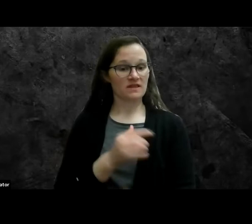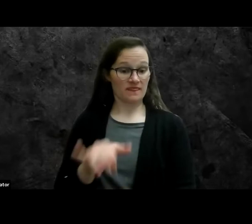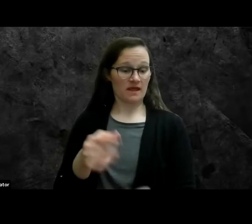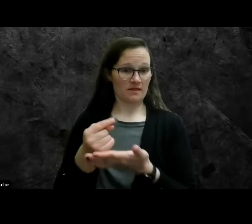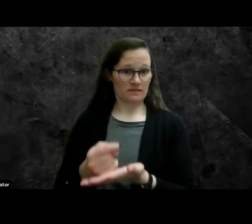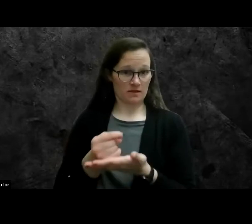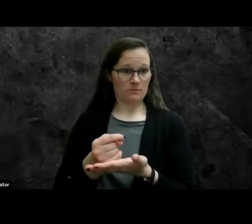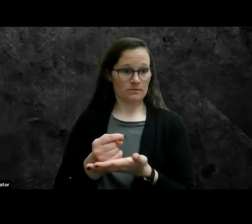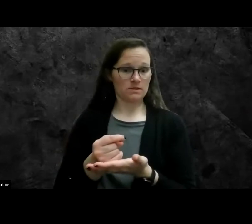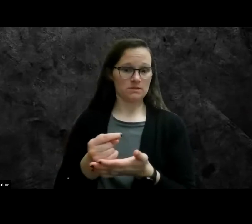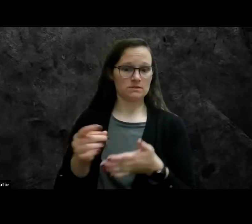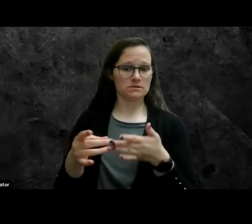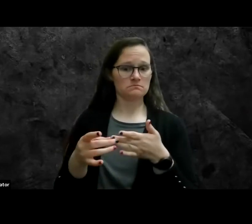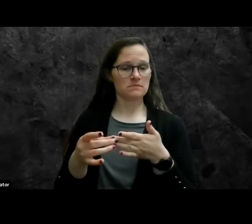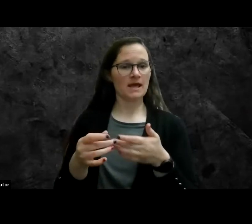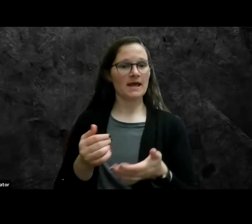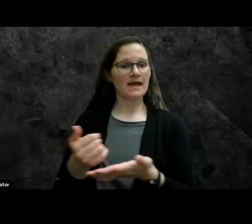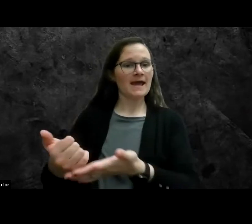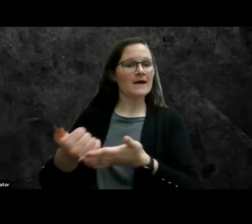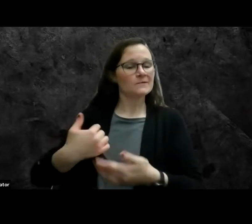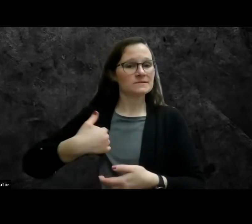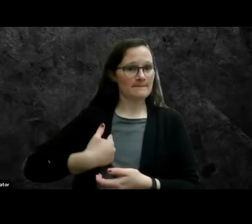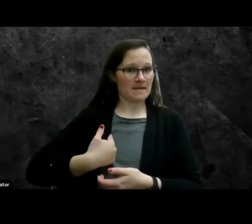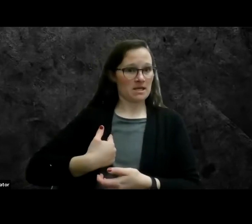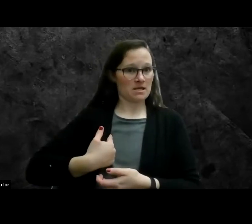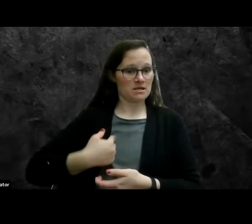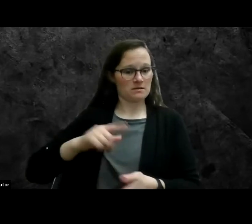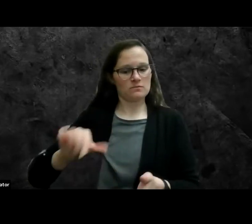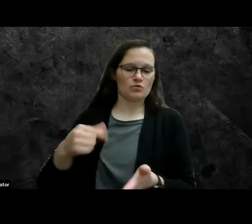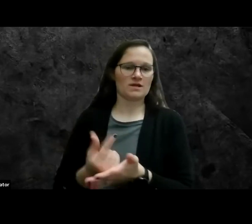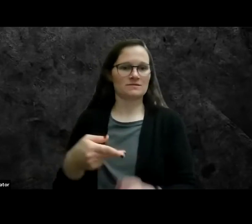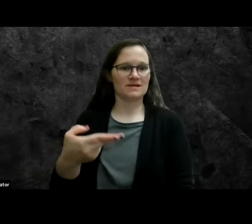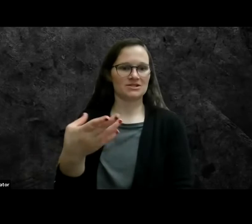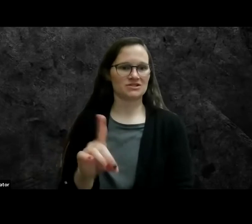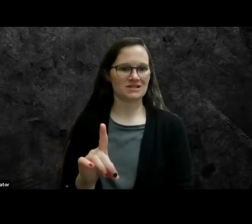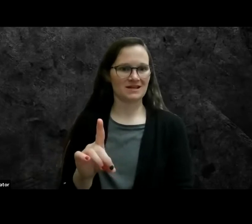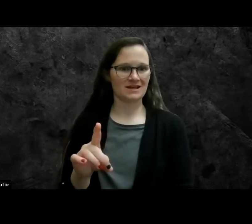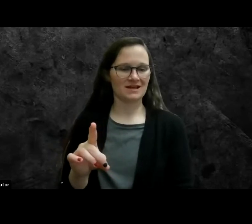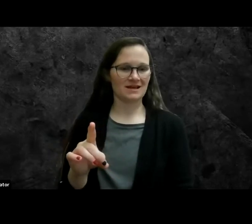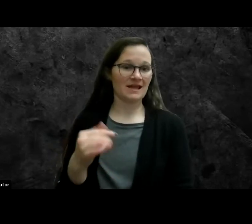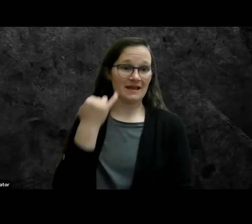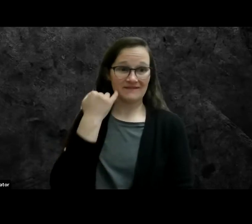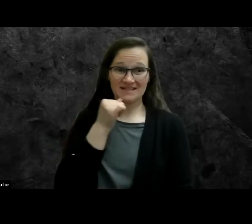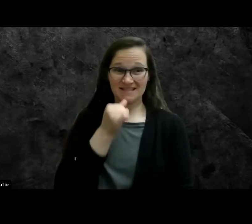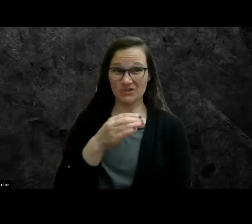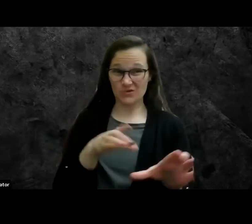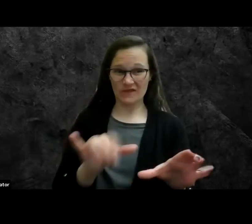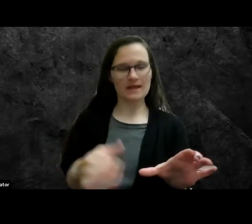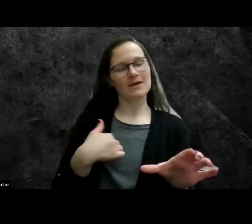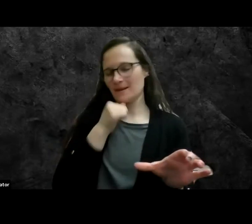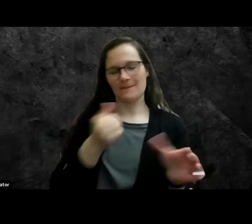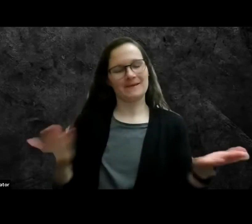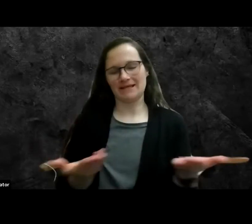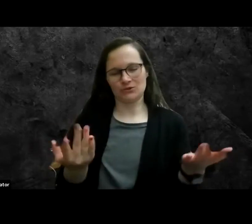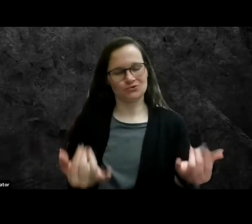my PhD. Had I not taken that opportunity, I can almost guarantee I wouldn't be in front of you here today. And it